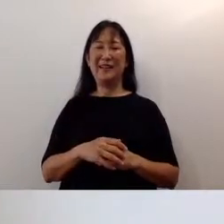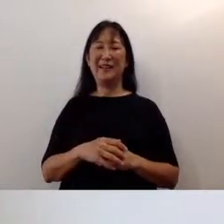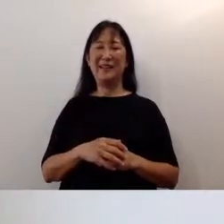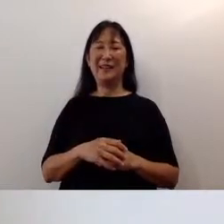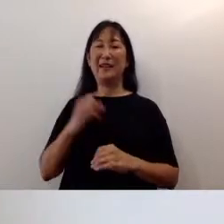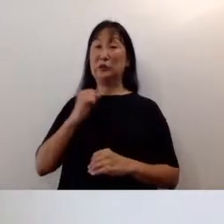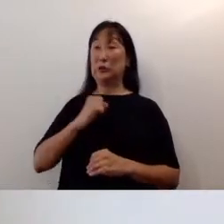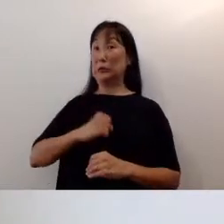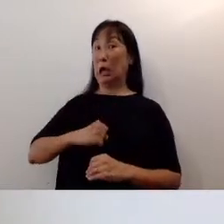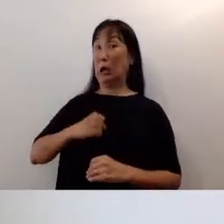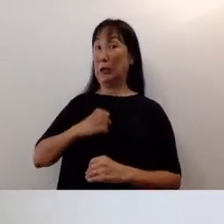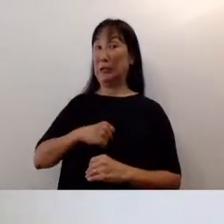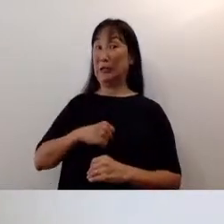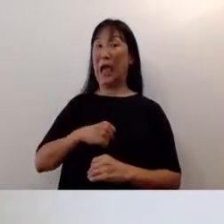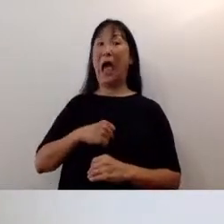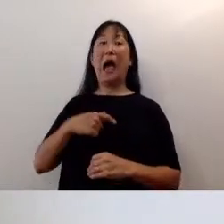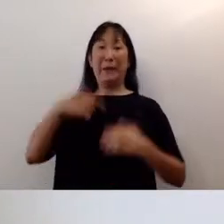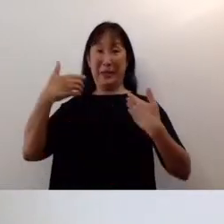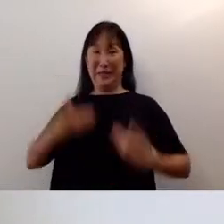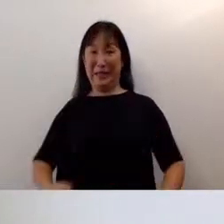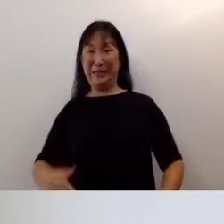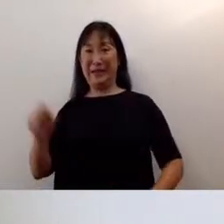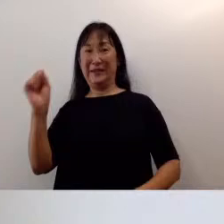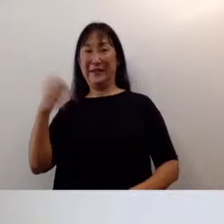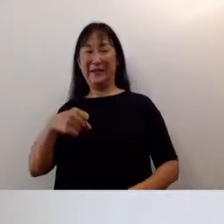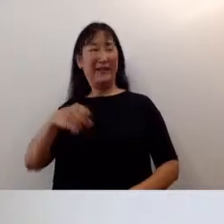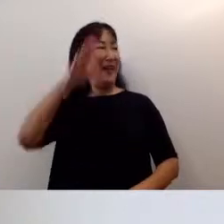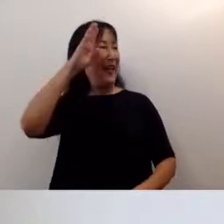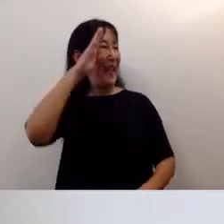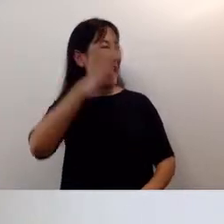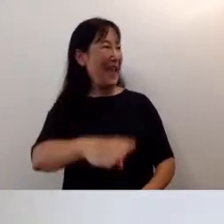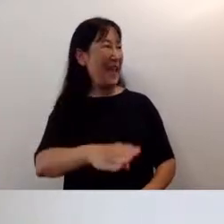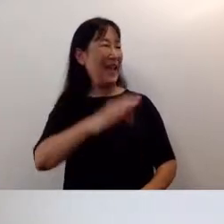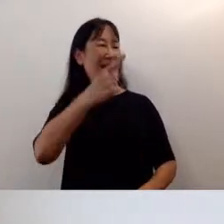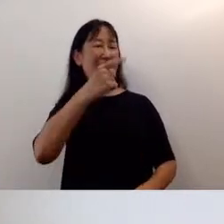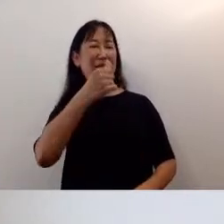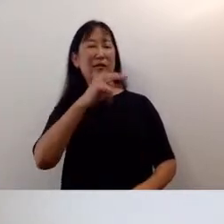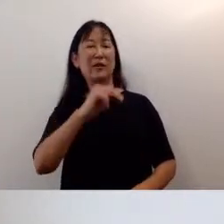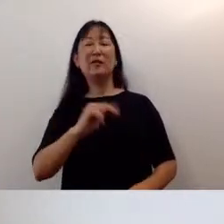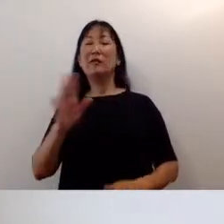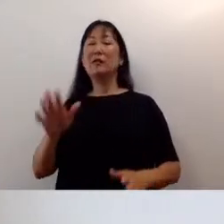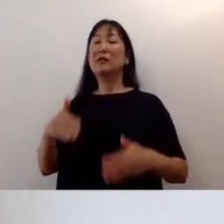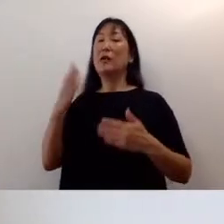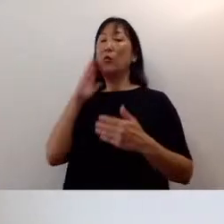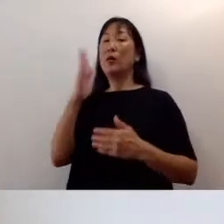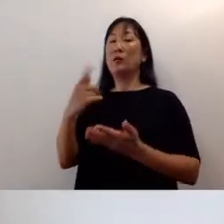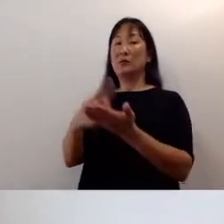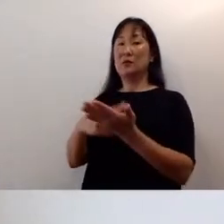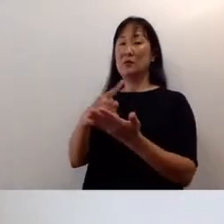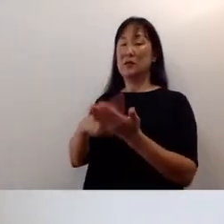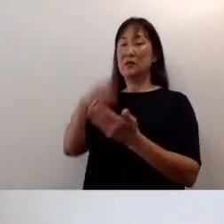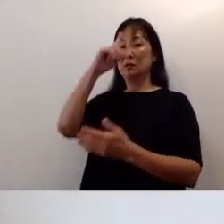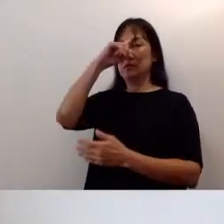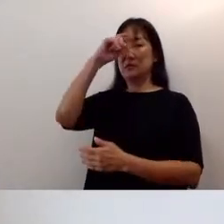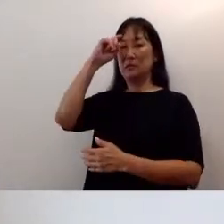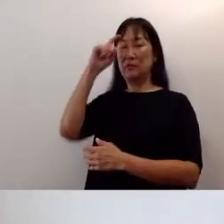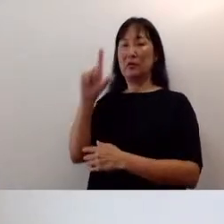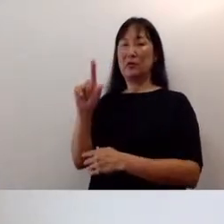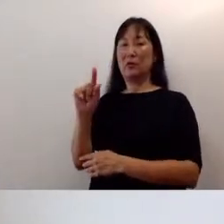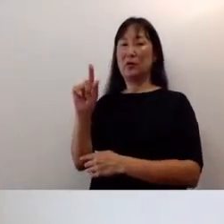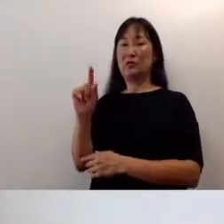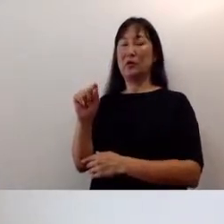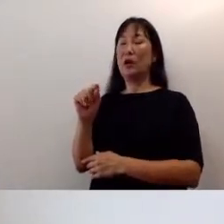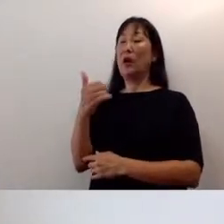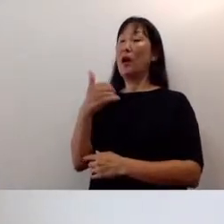Sorry, sure am. Hi, next Logan. Next up, we're going to discuss summer 2020. Andrea, I